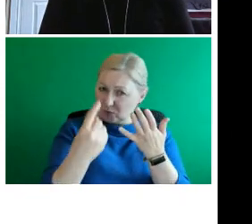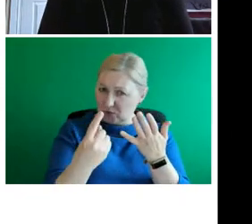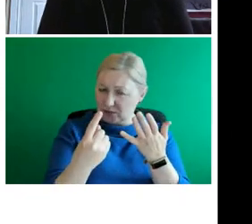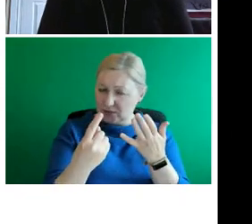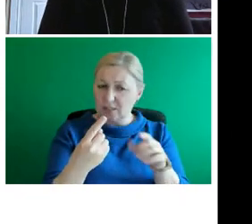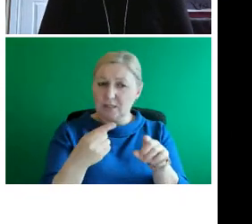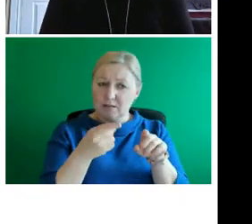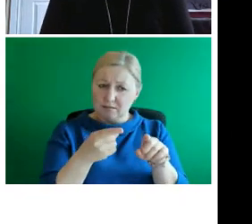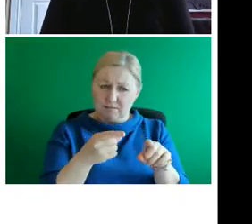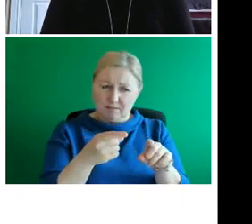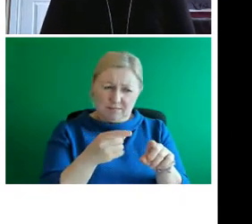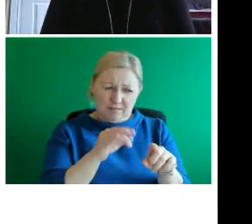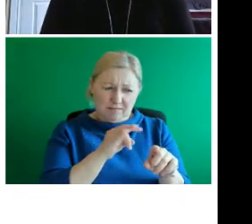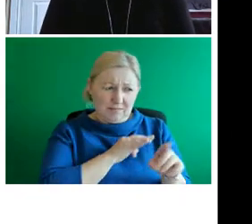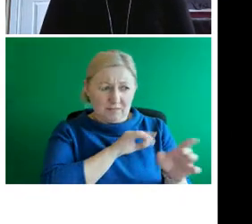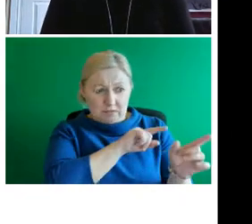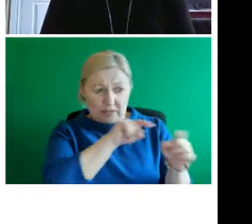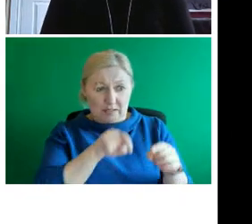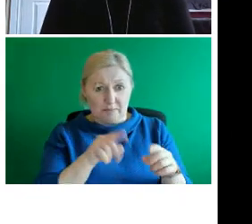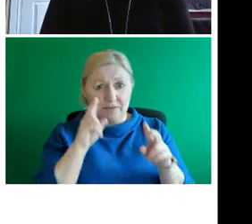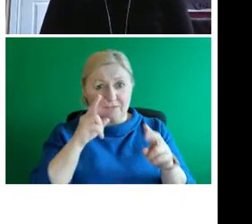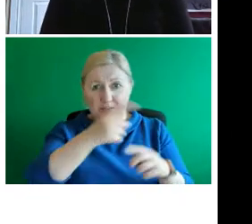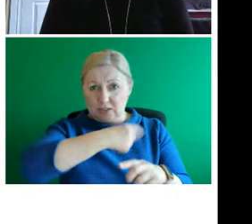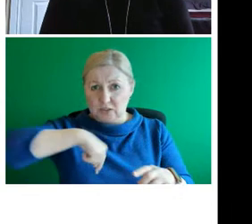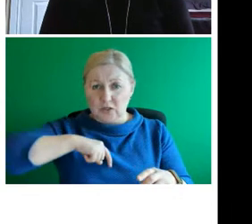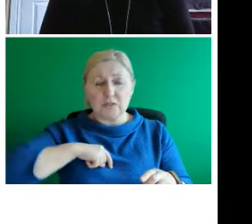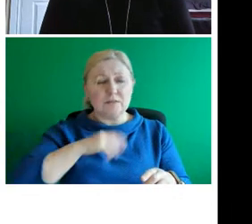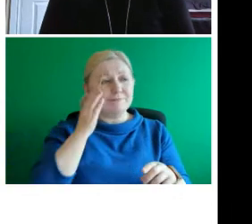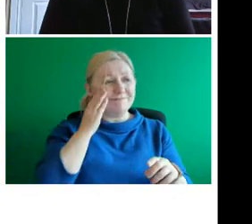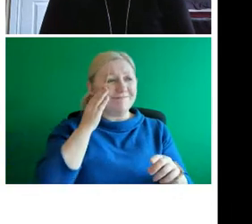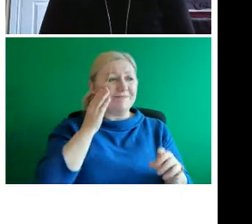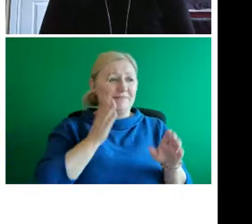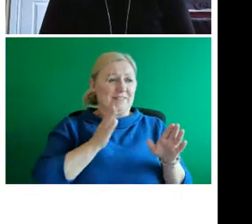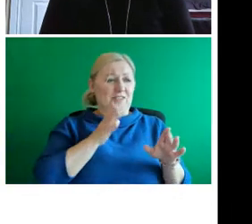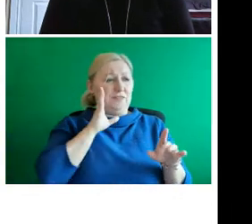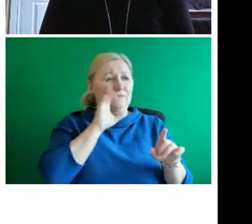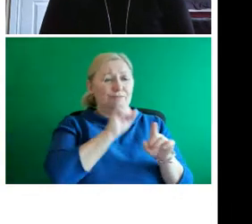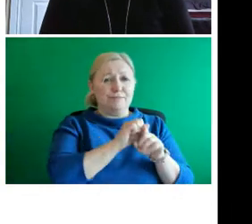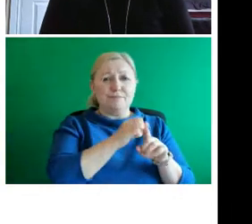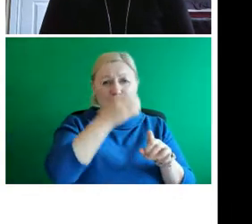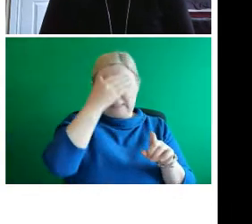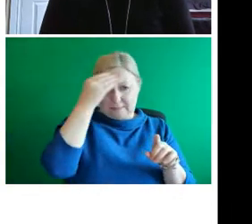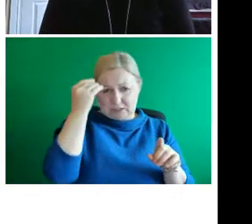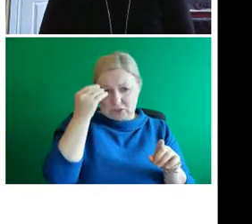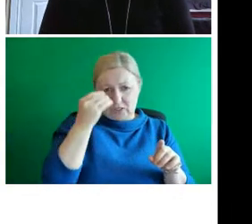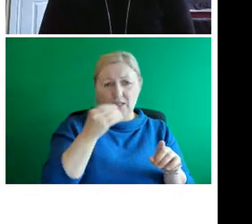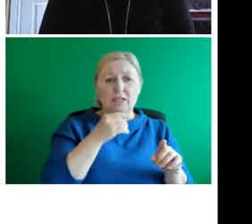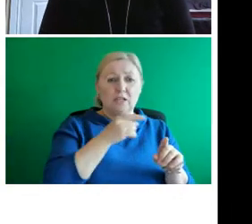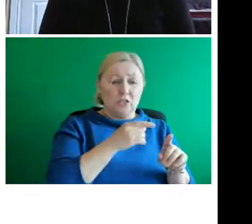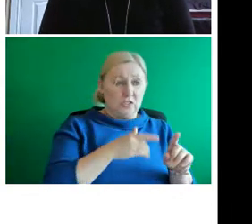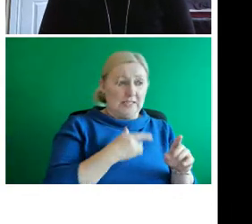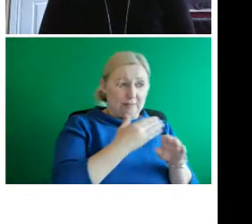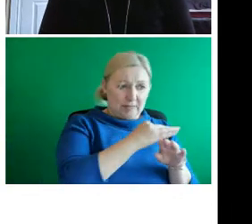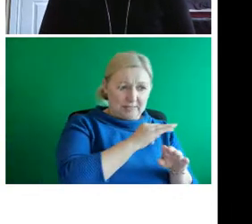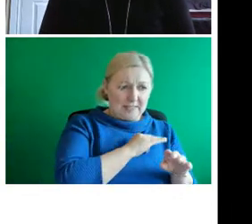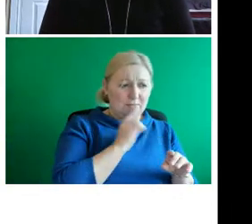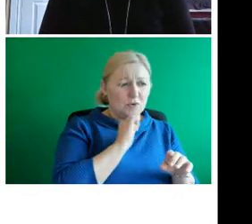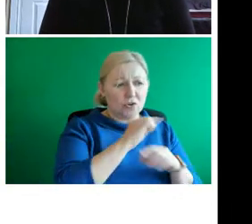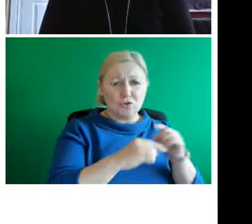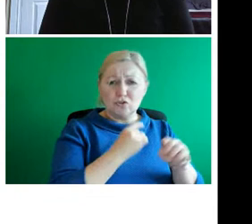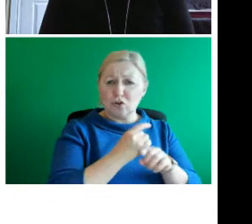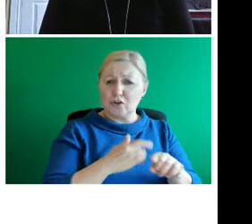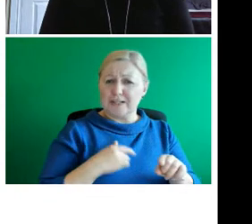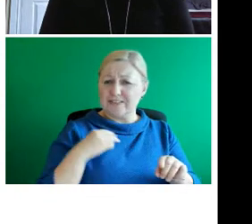us, living alone. Her married daughter lived close by but had two children of her own and was working full time. And this lady was referred